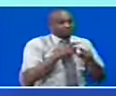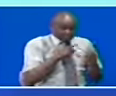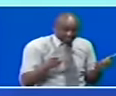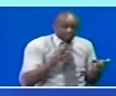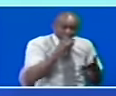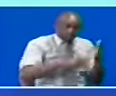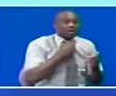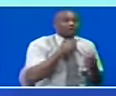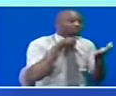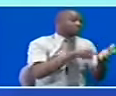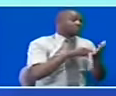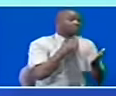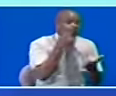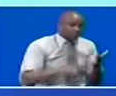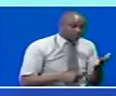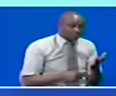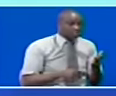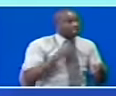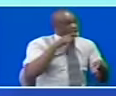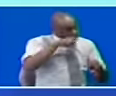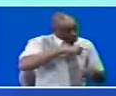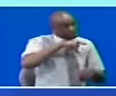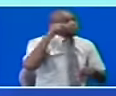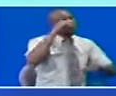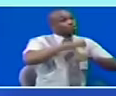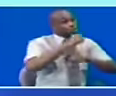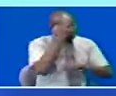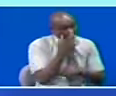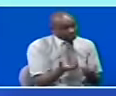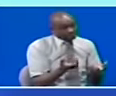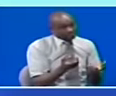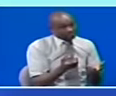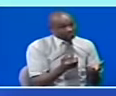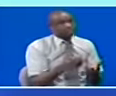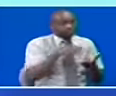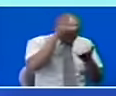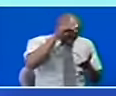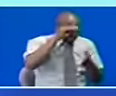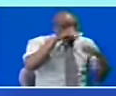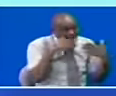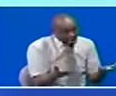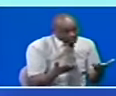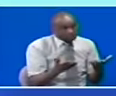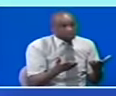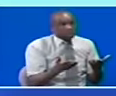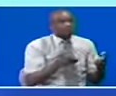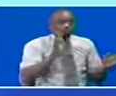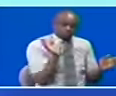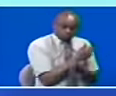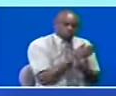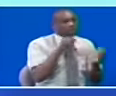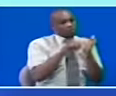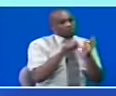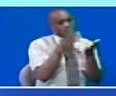what I want to emphasize is that we go to school in training to learn how to alleviate pain and